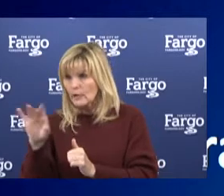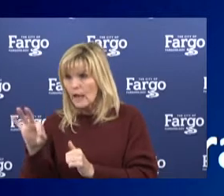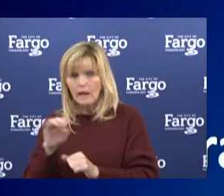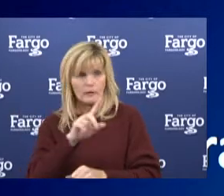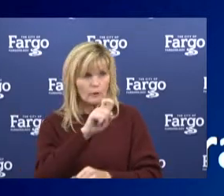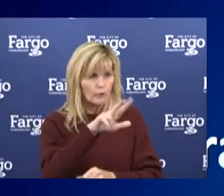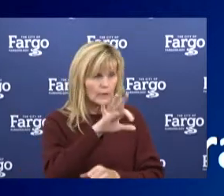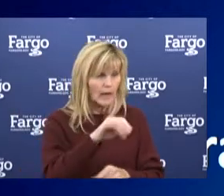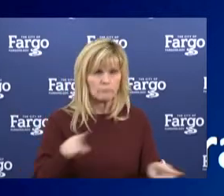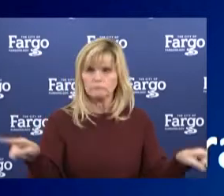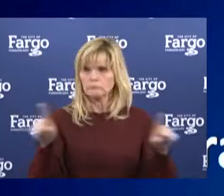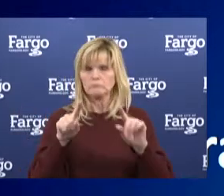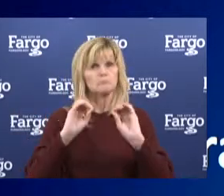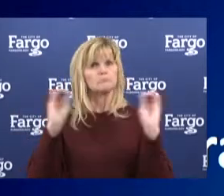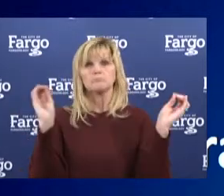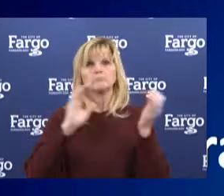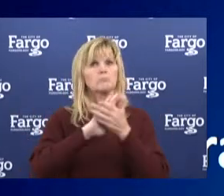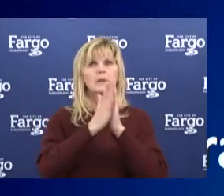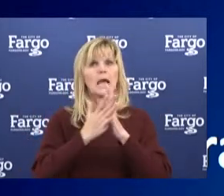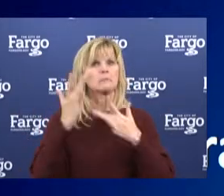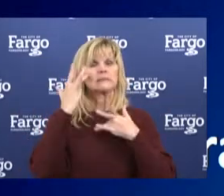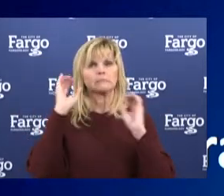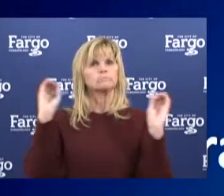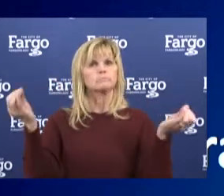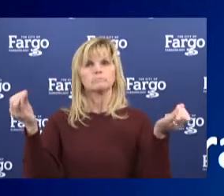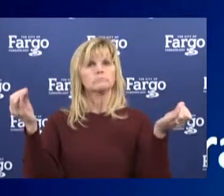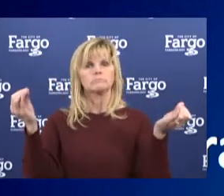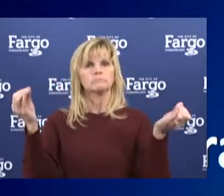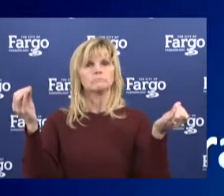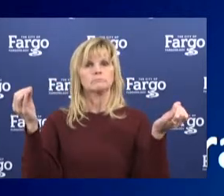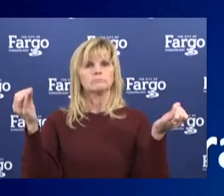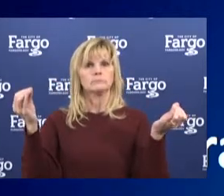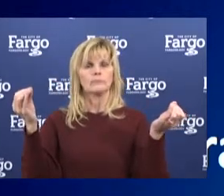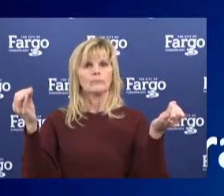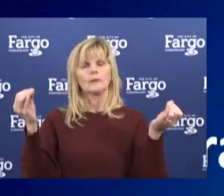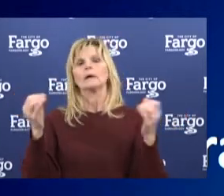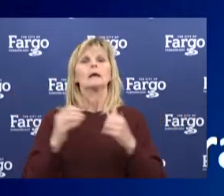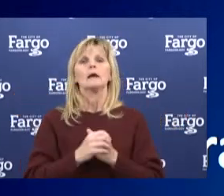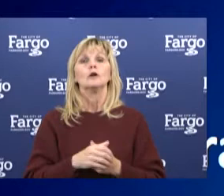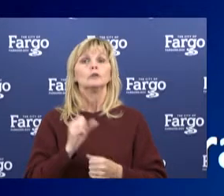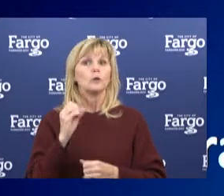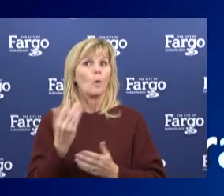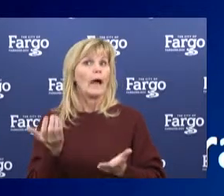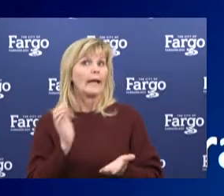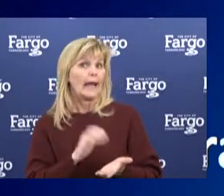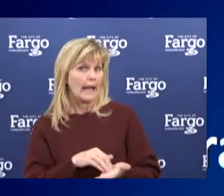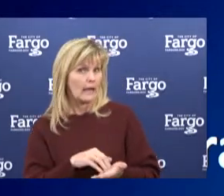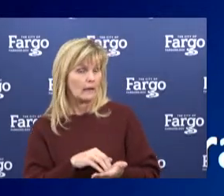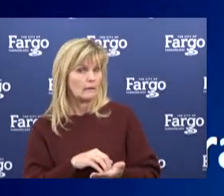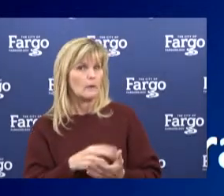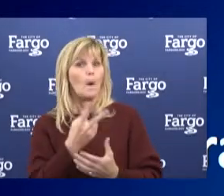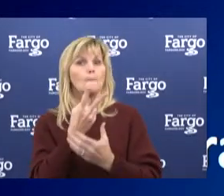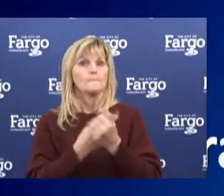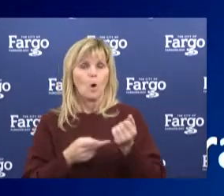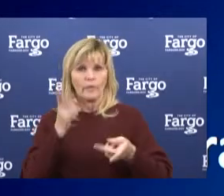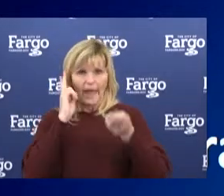of whom developed a transmission or COVID infection. The caveat here again is that both hairdressers and all